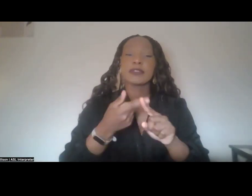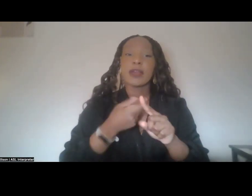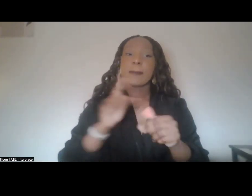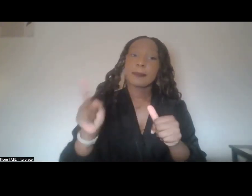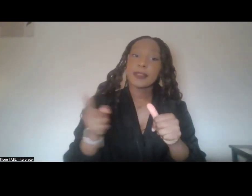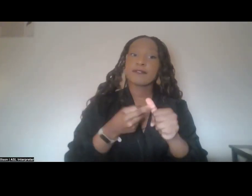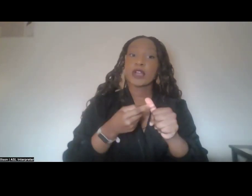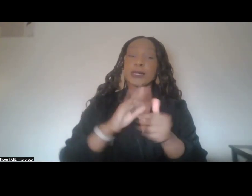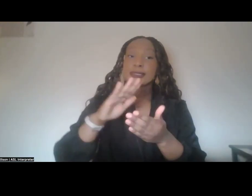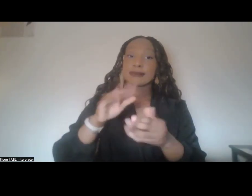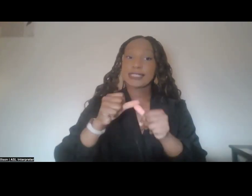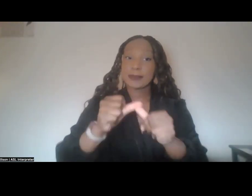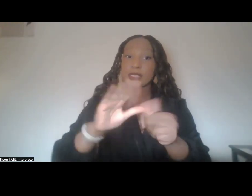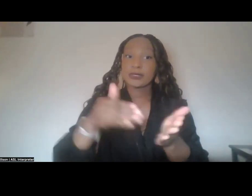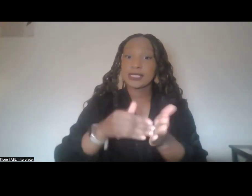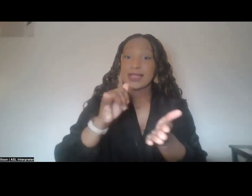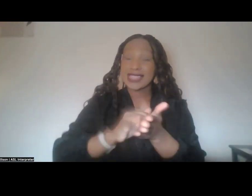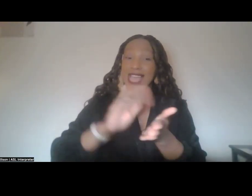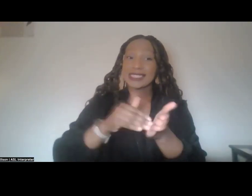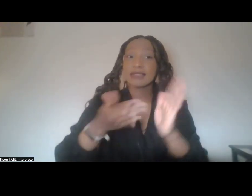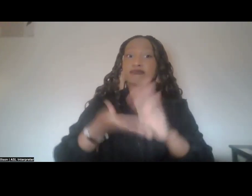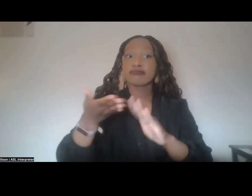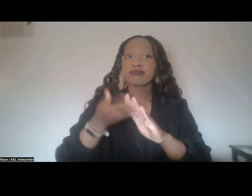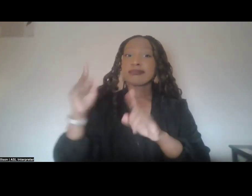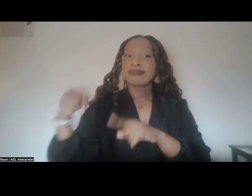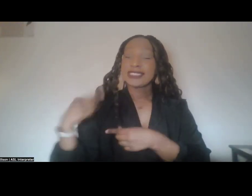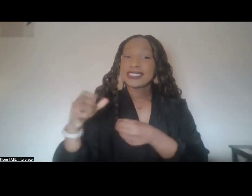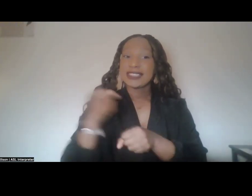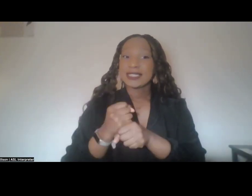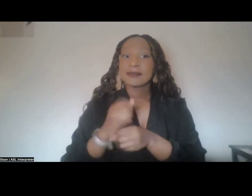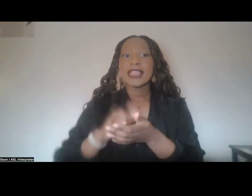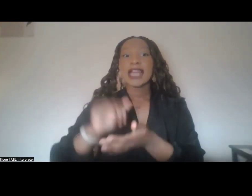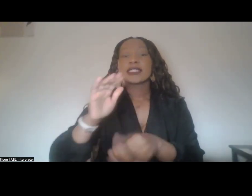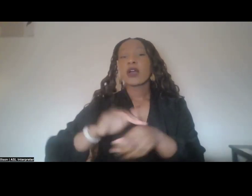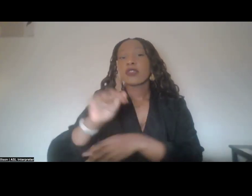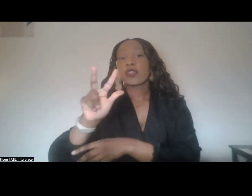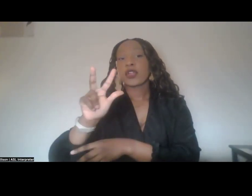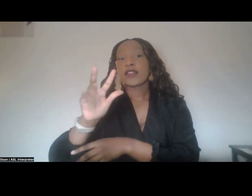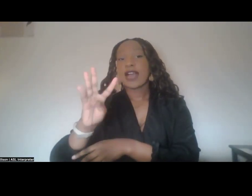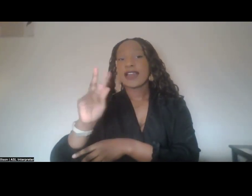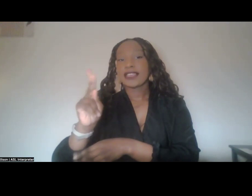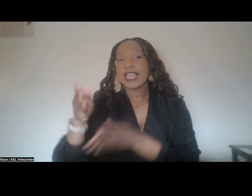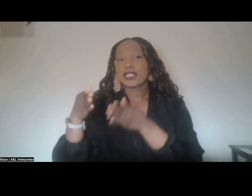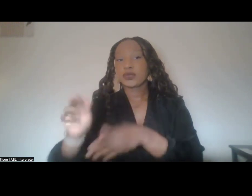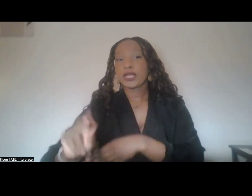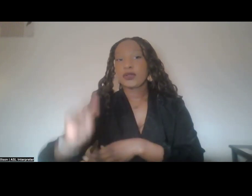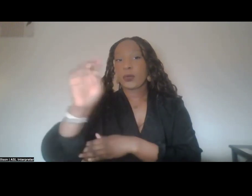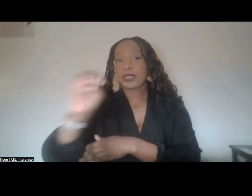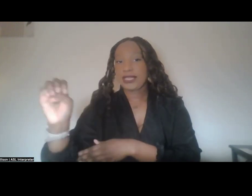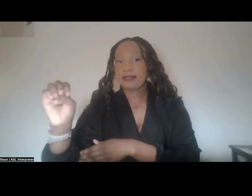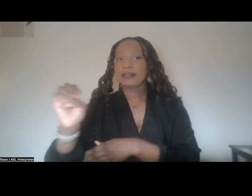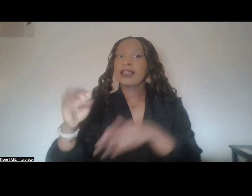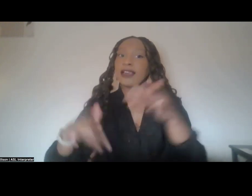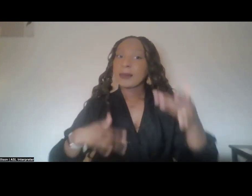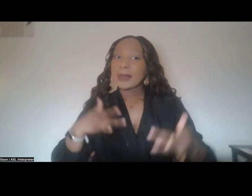2023, so now been operating a year. And that's at 35 K Street Northeast. And I'm excited to hear from